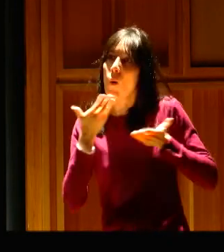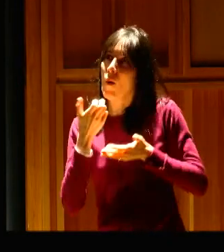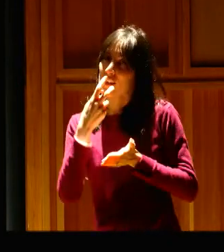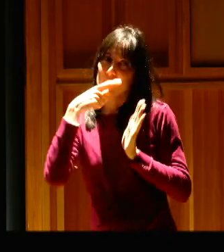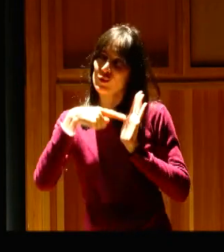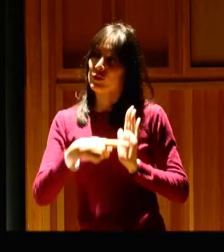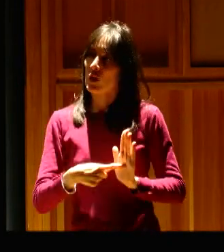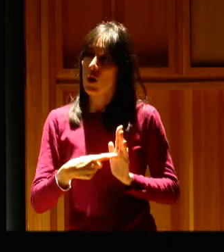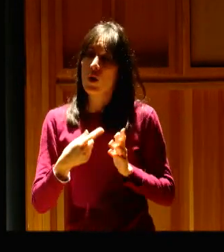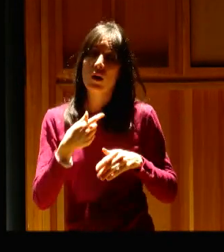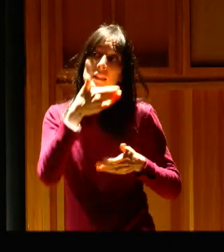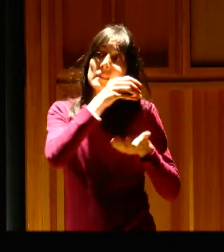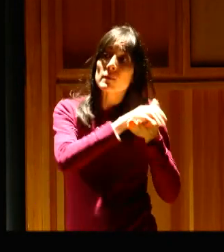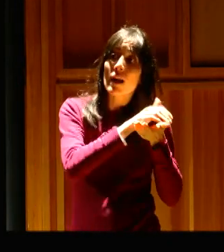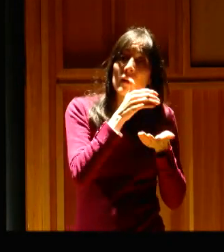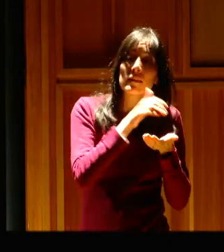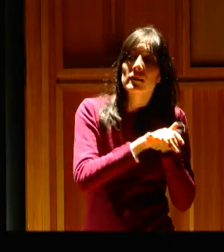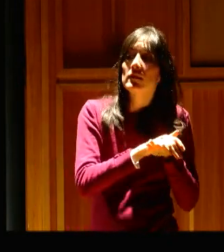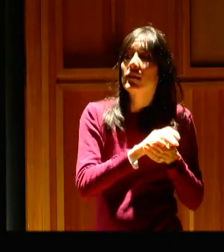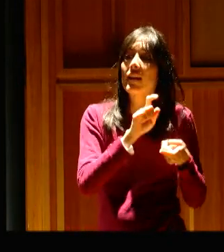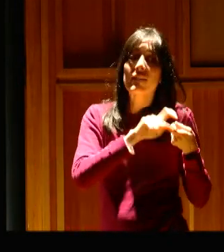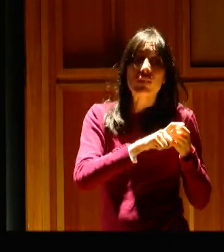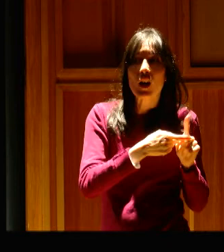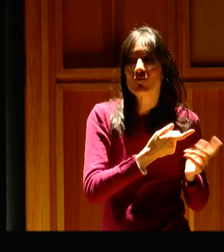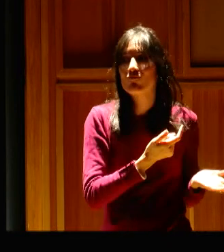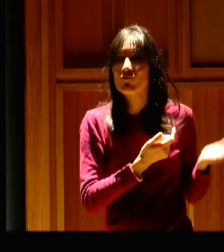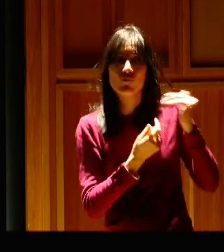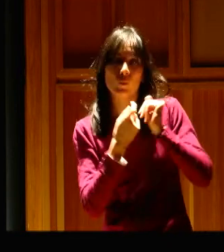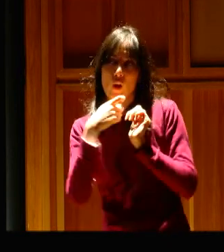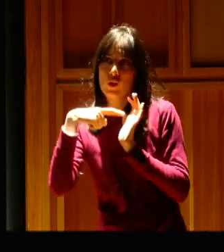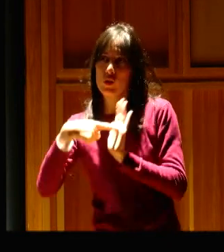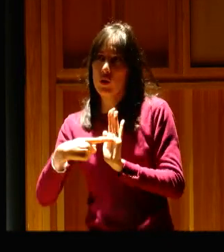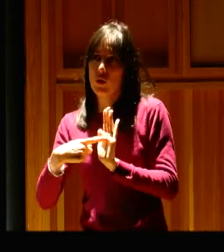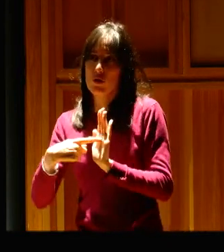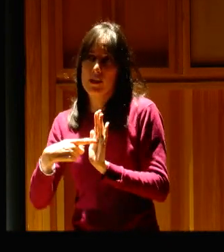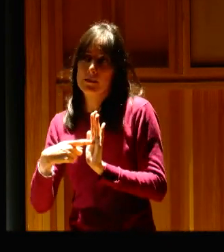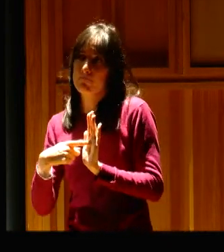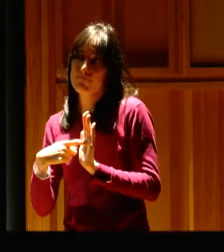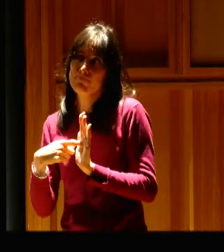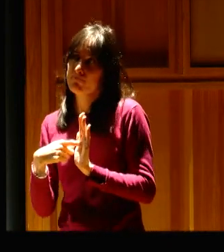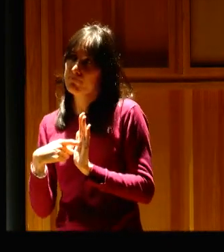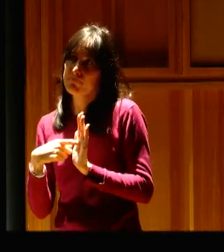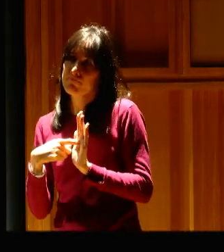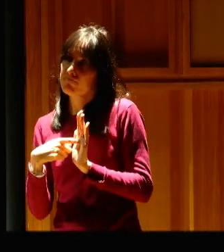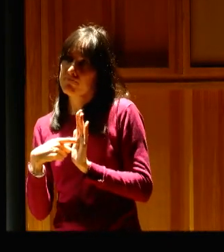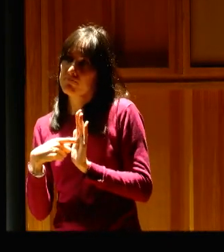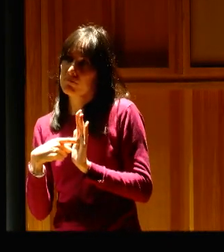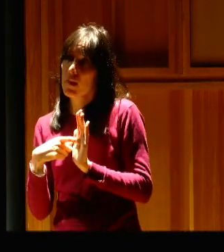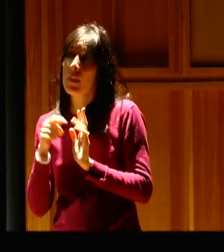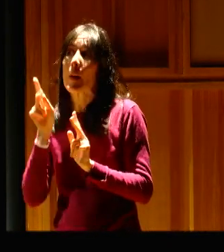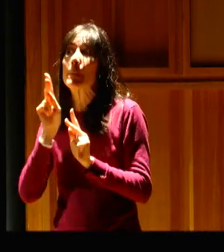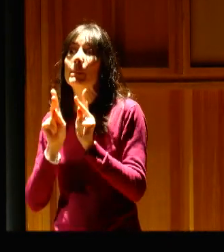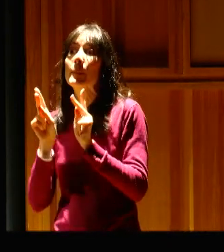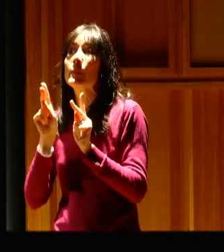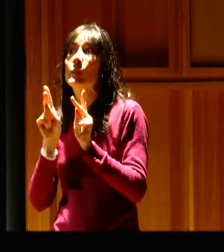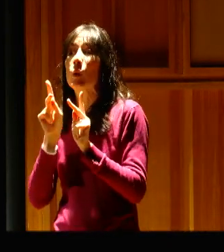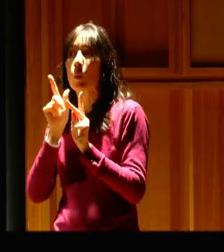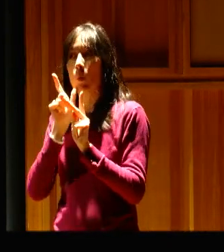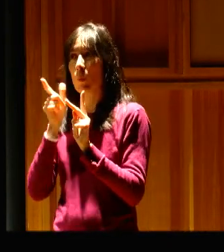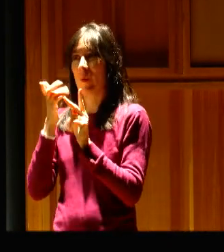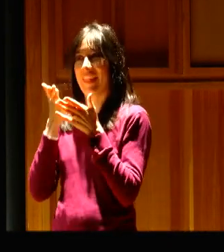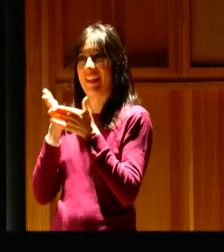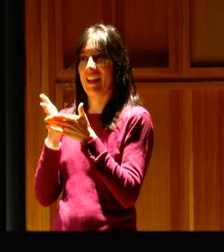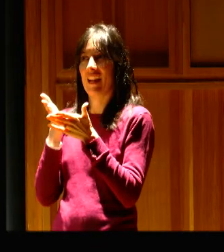your friends to that place. And those people that made up your cultural community are dispersed